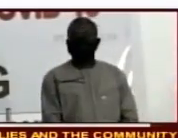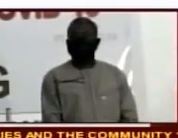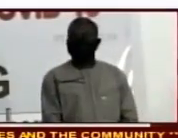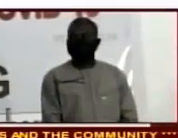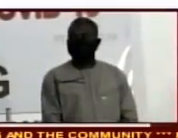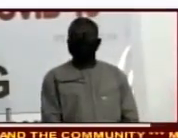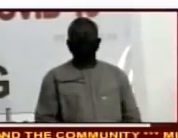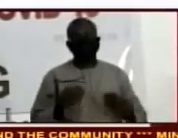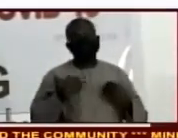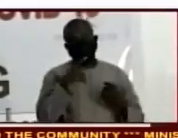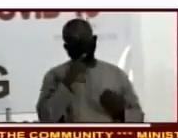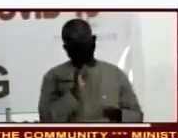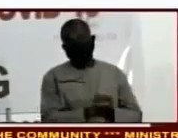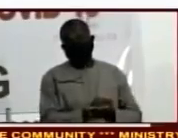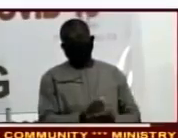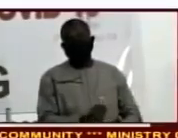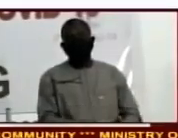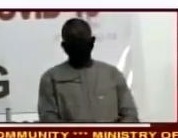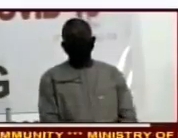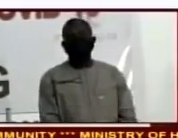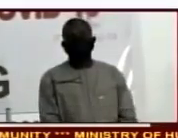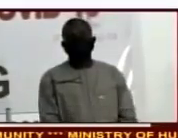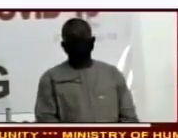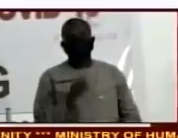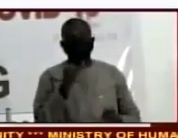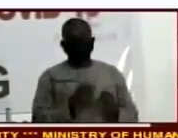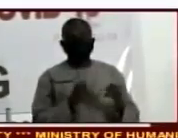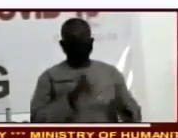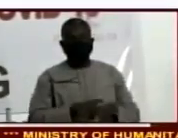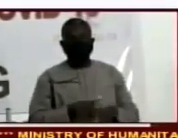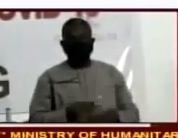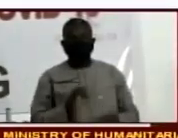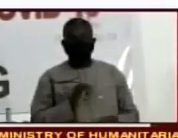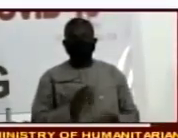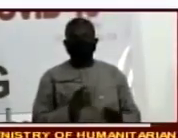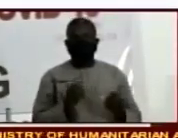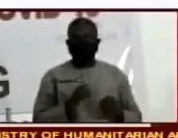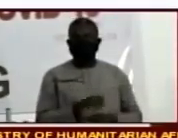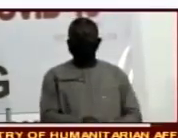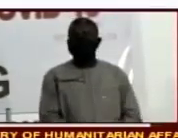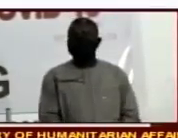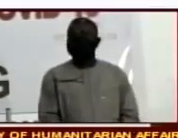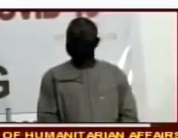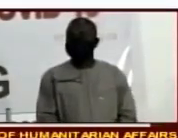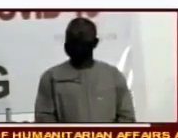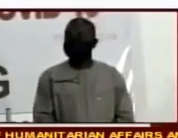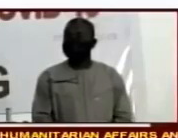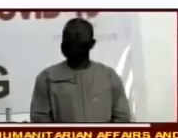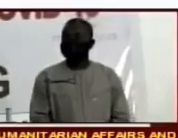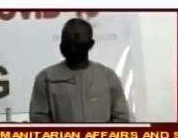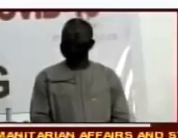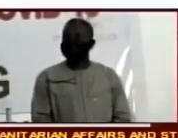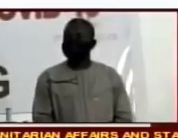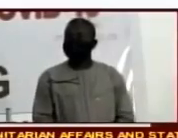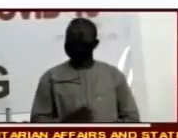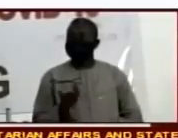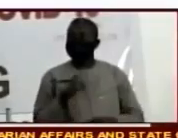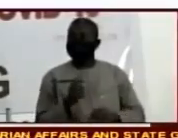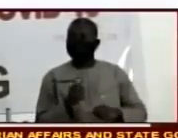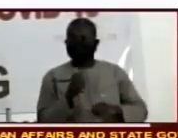Having said that, the last time I checked, the Broadcasting Organization of Nigeria is the umbrella body